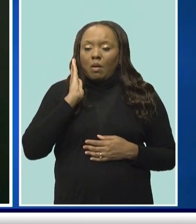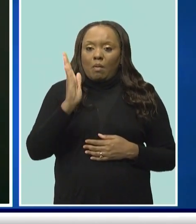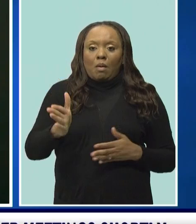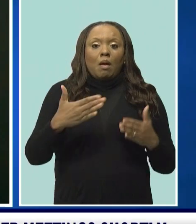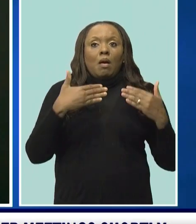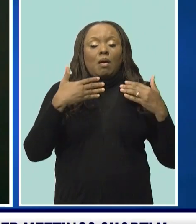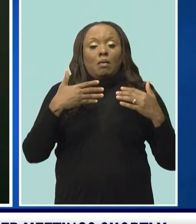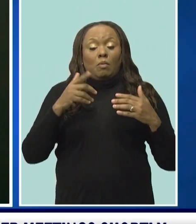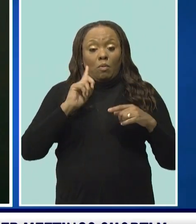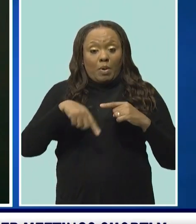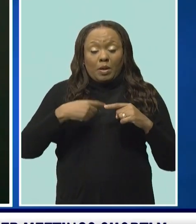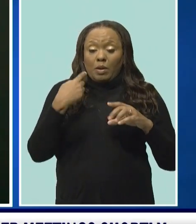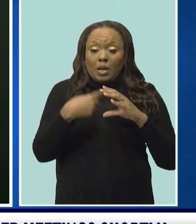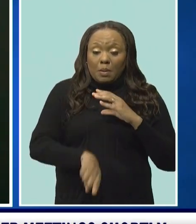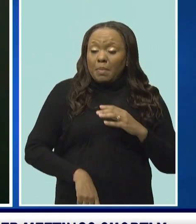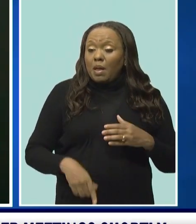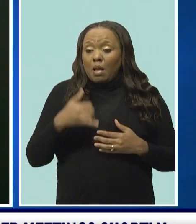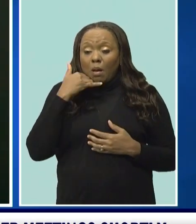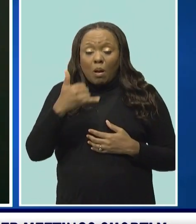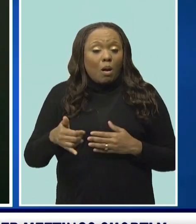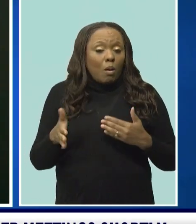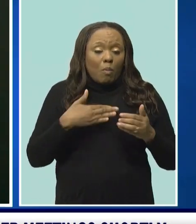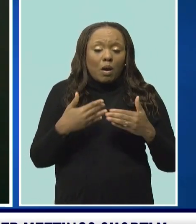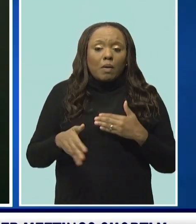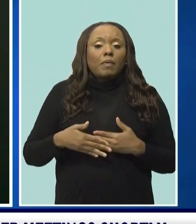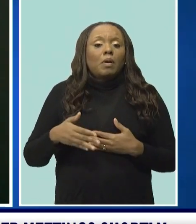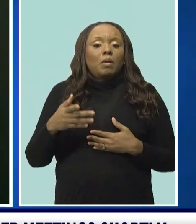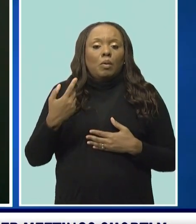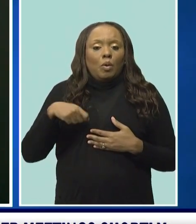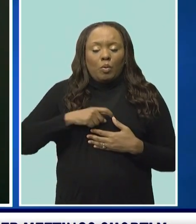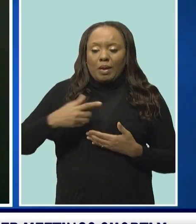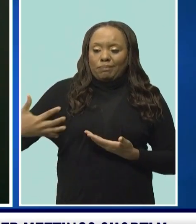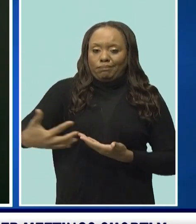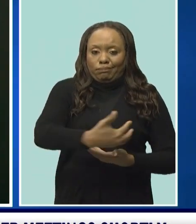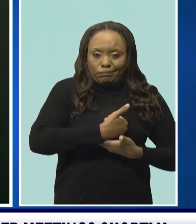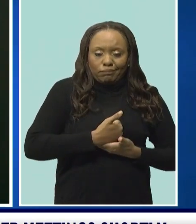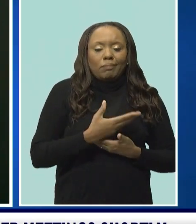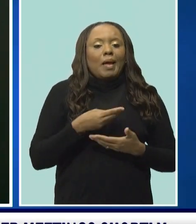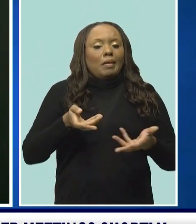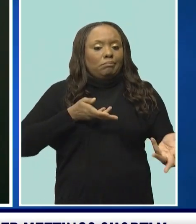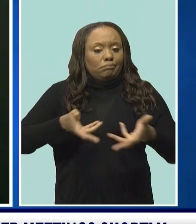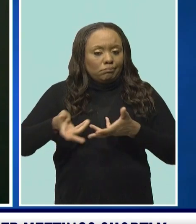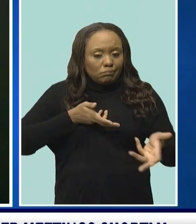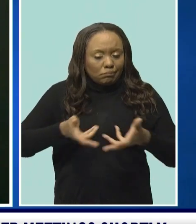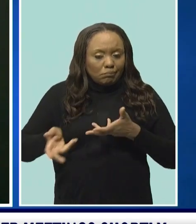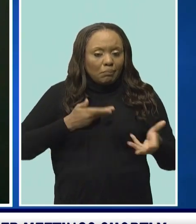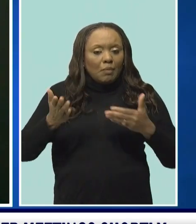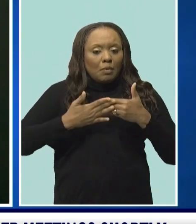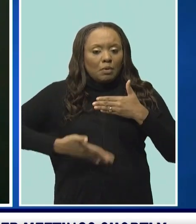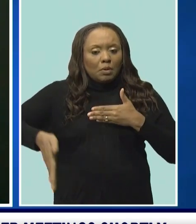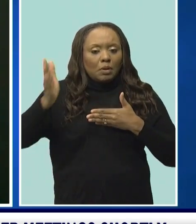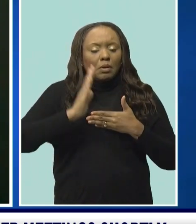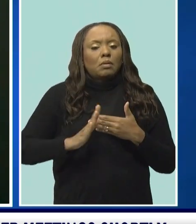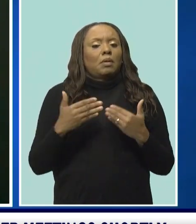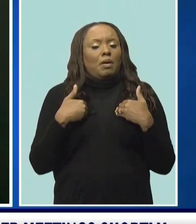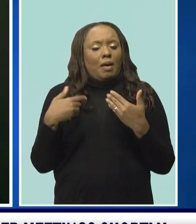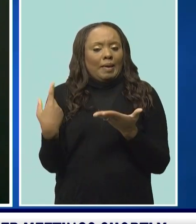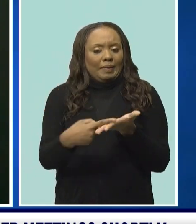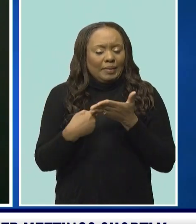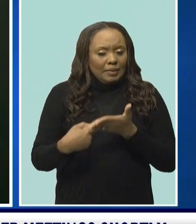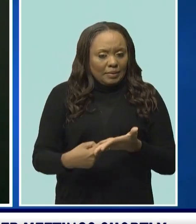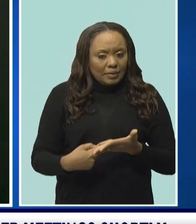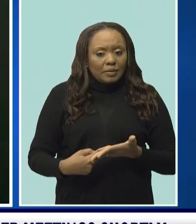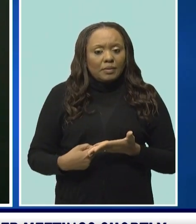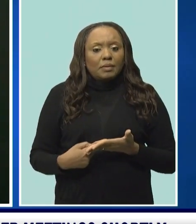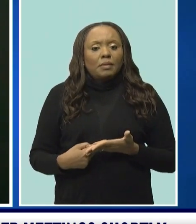the submissions as they come in and engage with the public as we go forward and have the discussions both